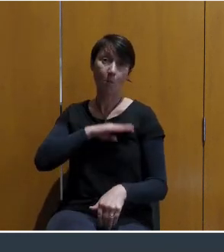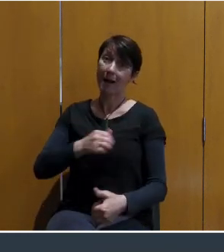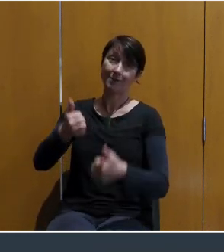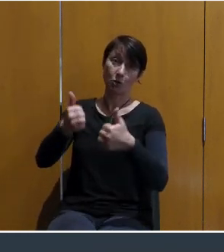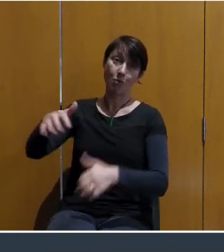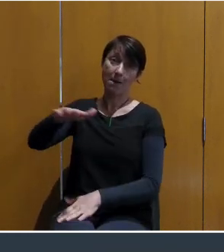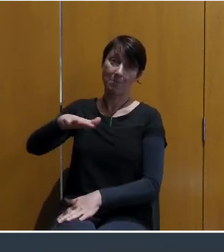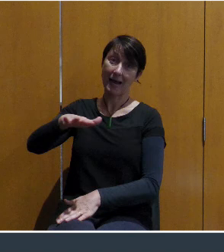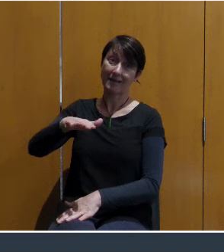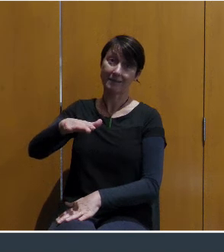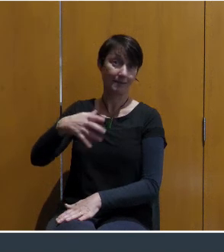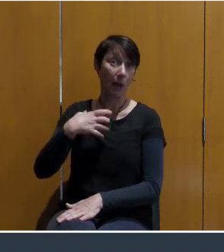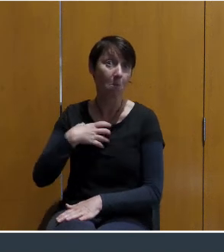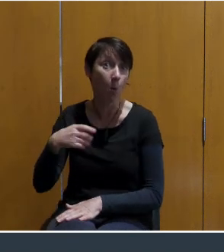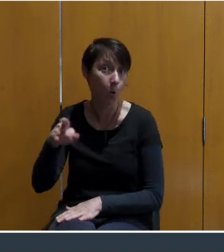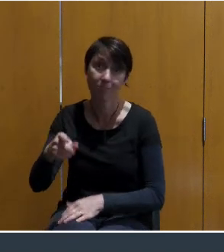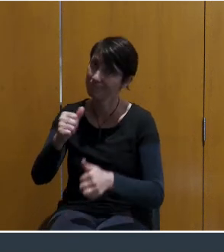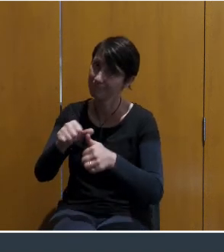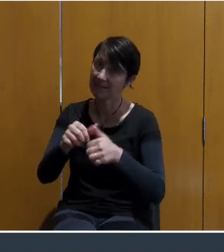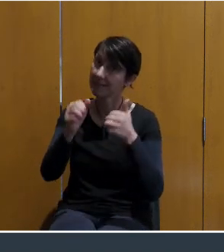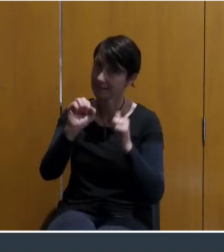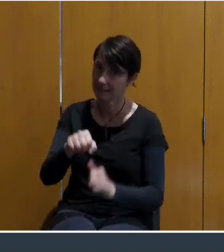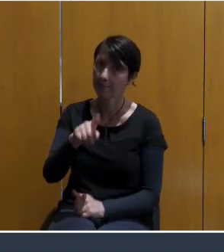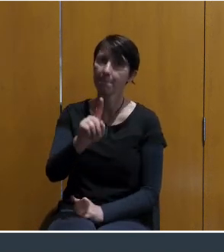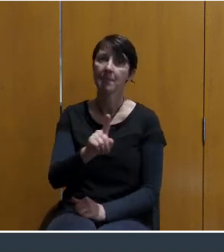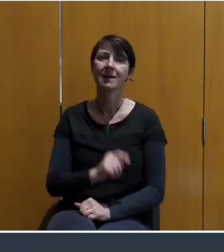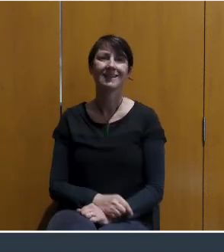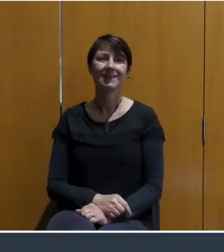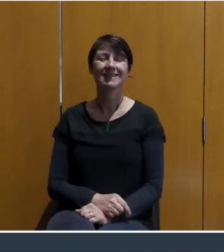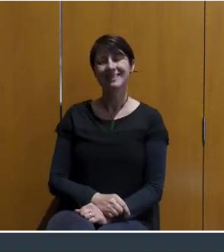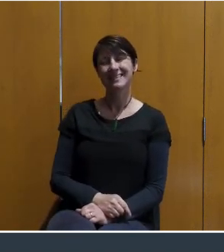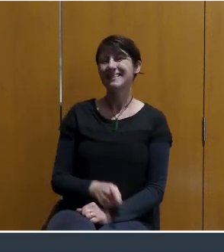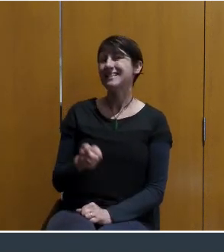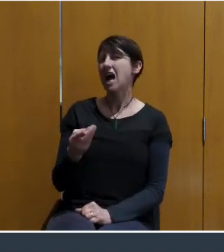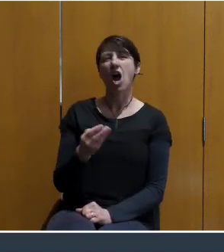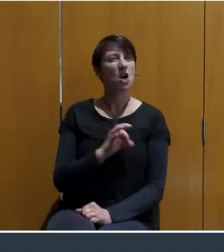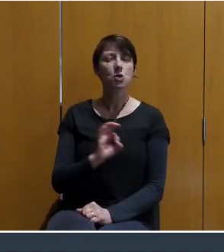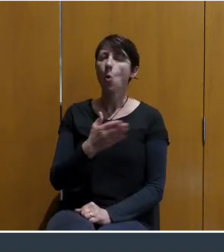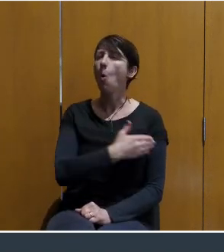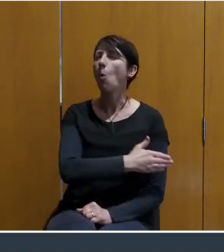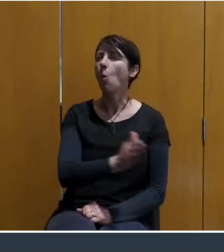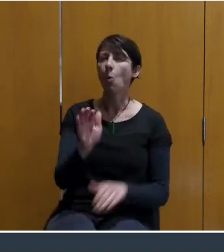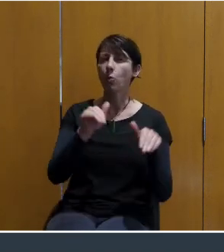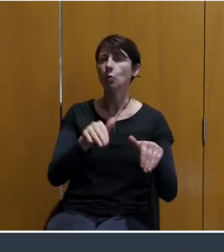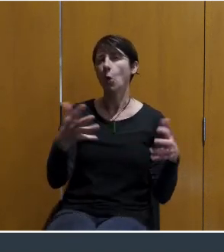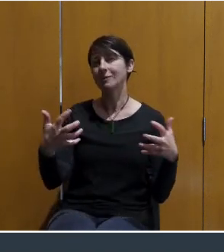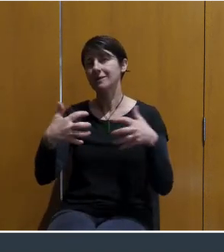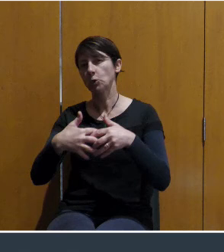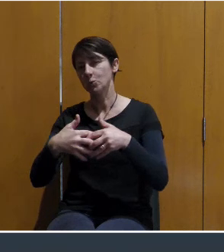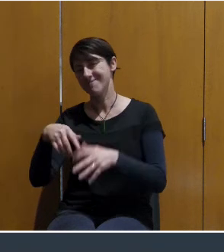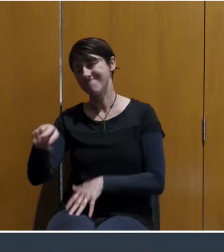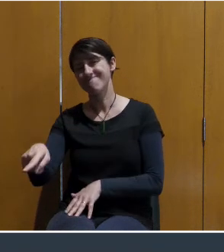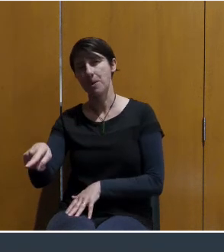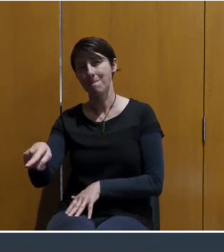more, it's also important that dog parks are not a suitable place for every dog. For example,